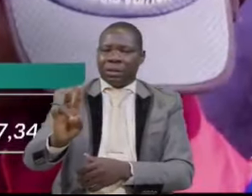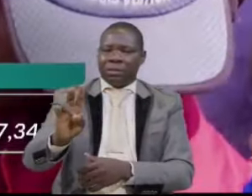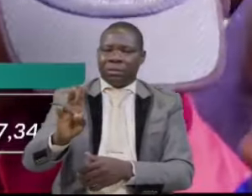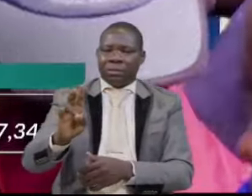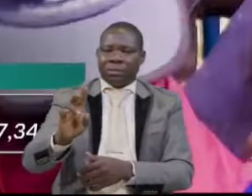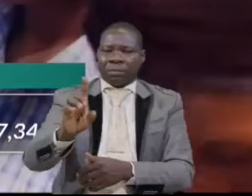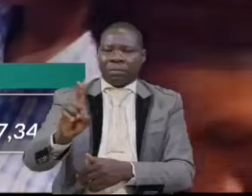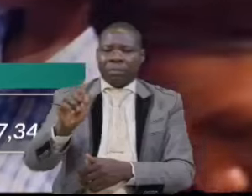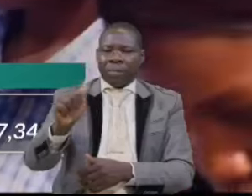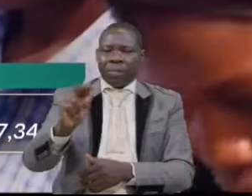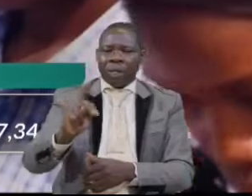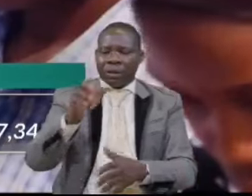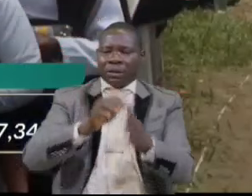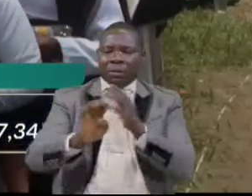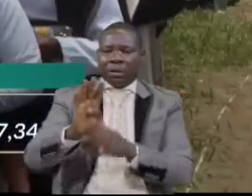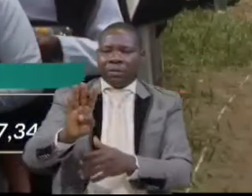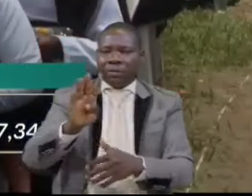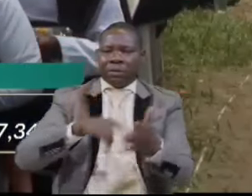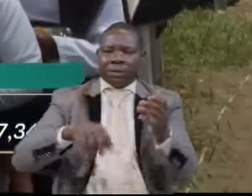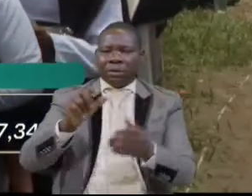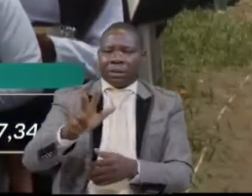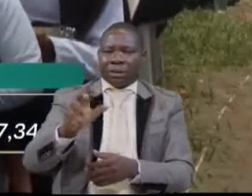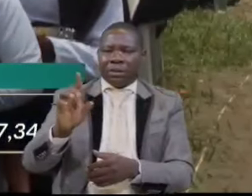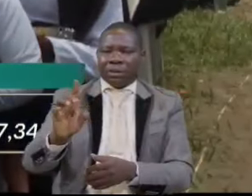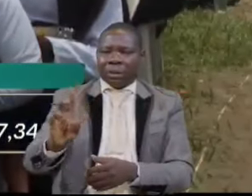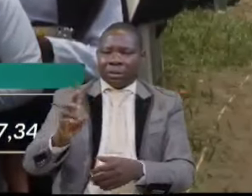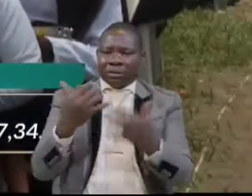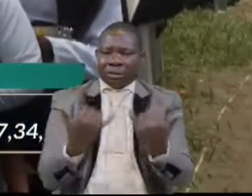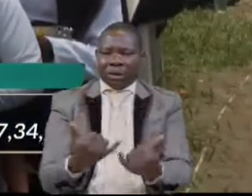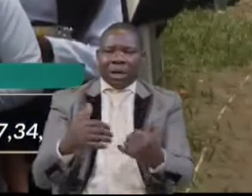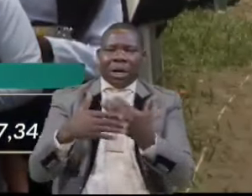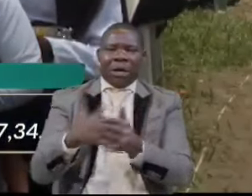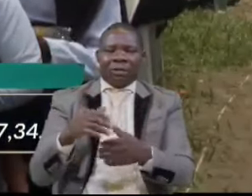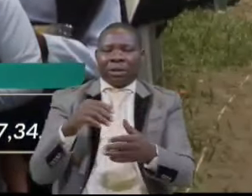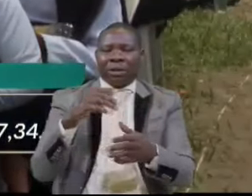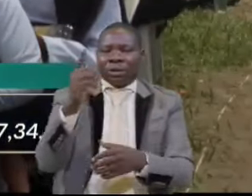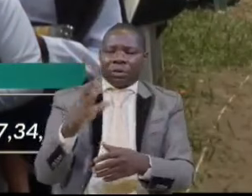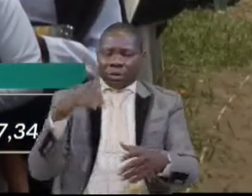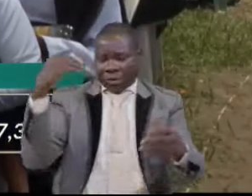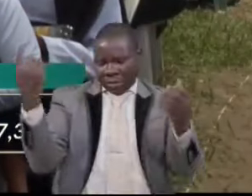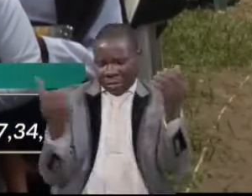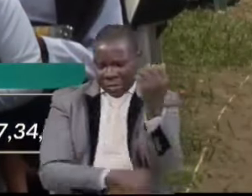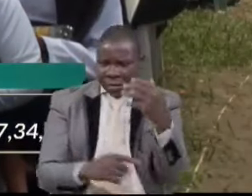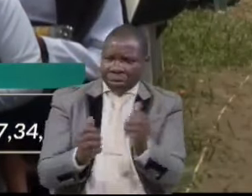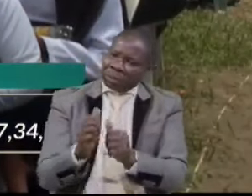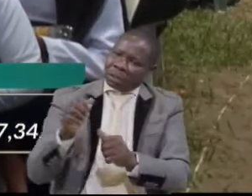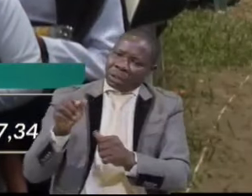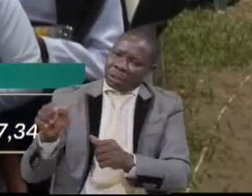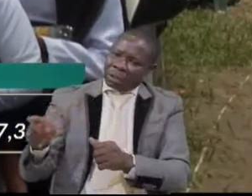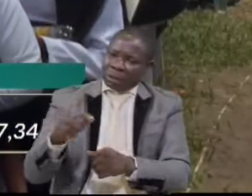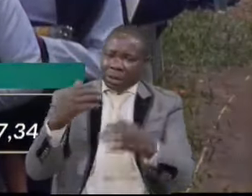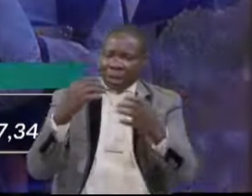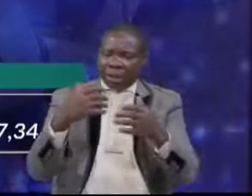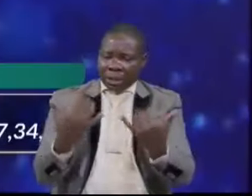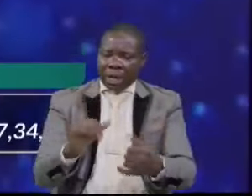verse 37, now, after God dealt with him, now, I, Nebuchadnezzar, praise and